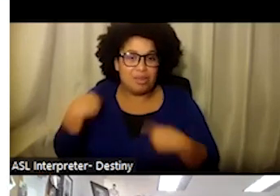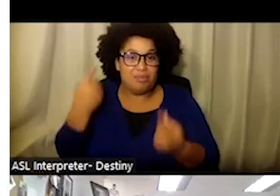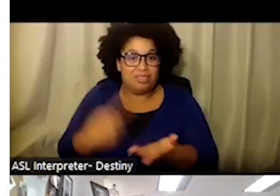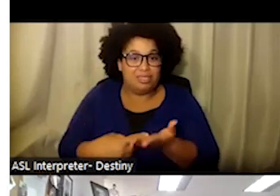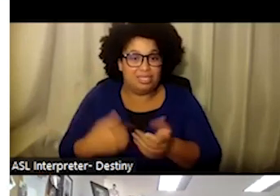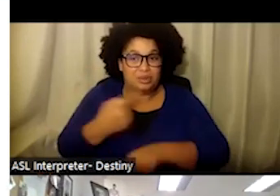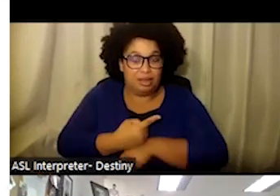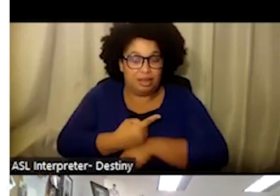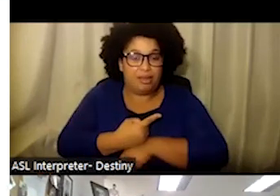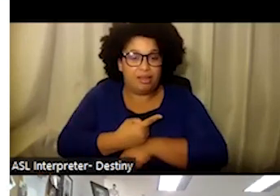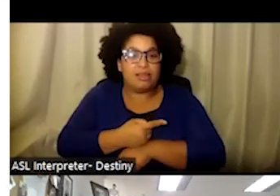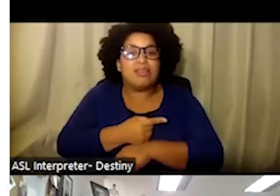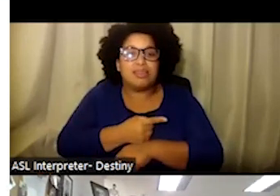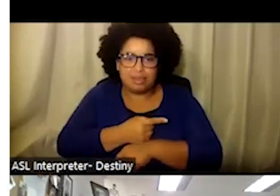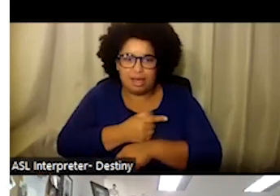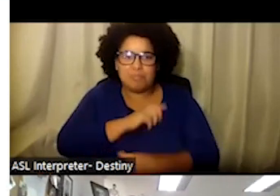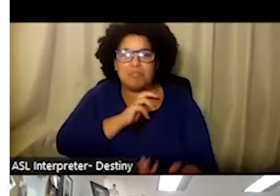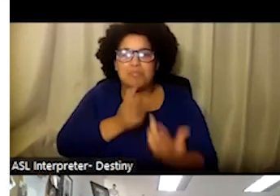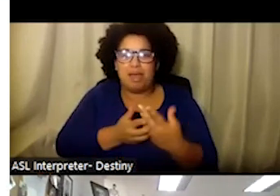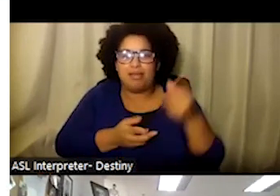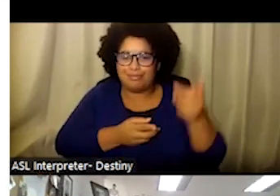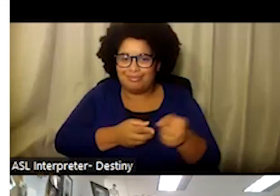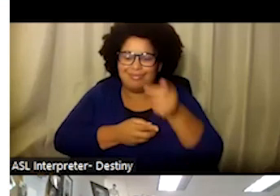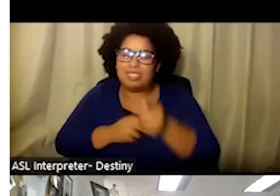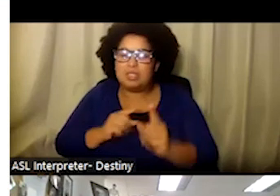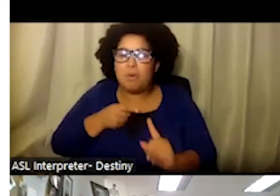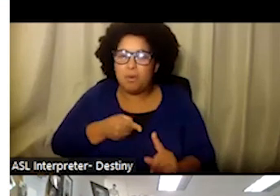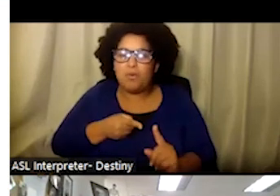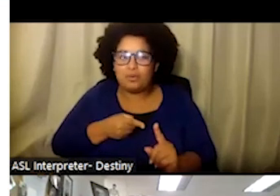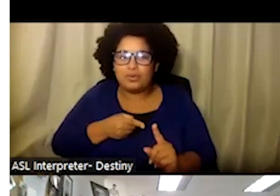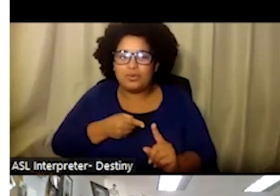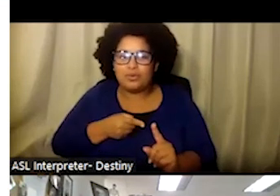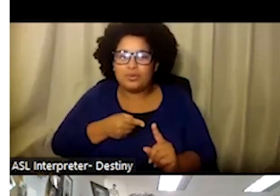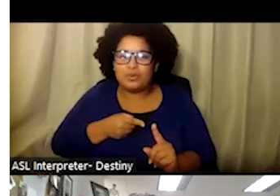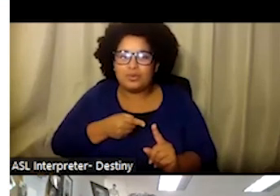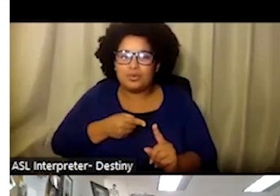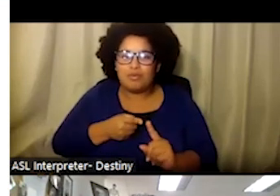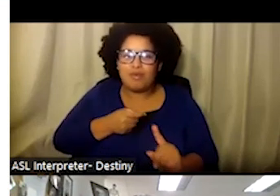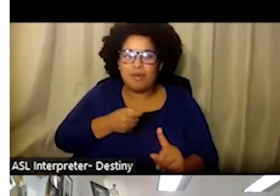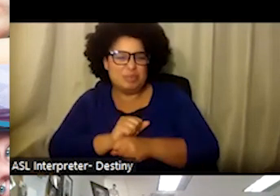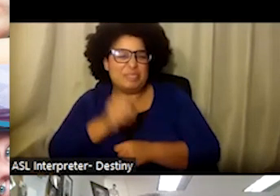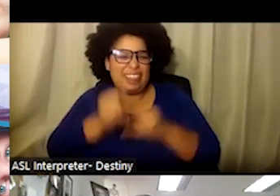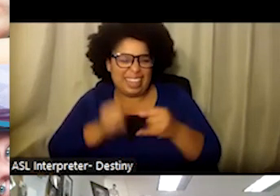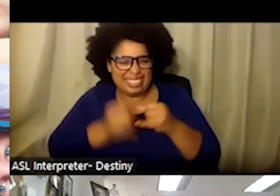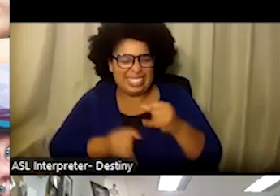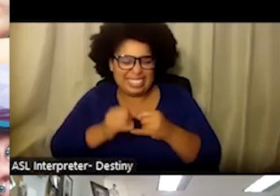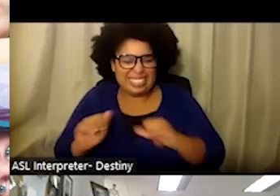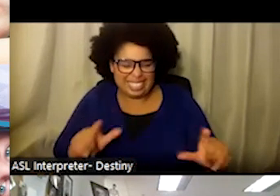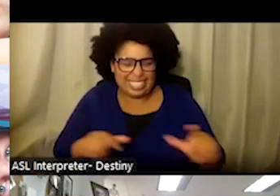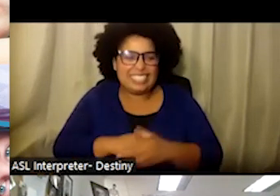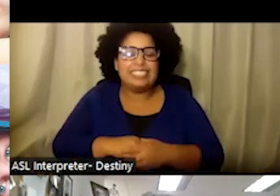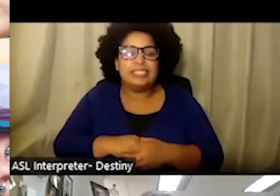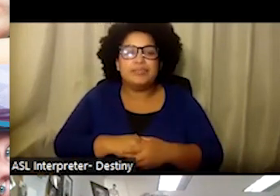today that address these goal areas that the President's Committee reported. And so some